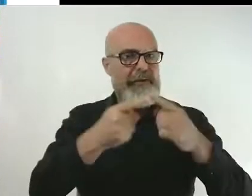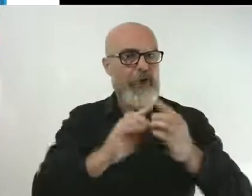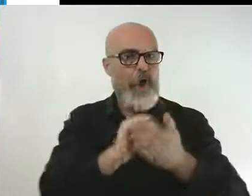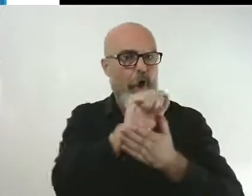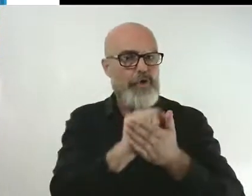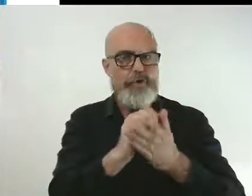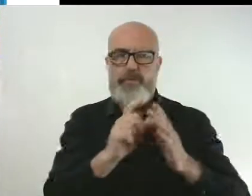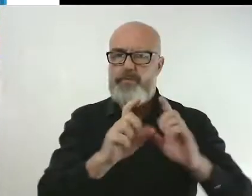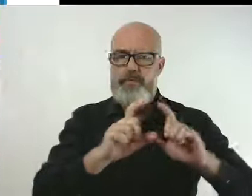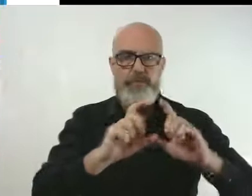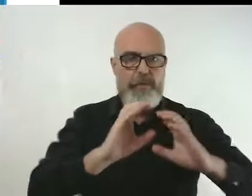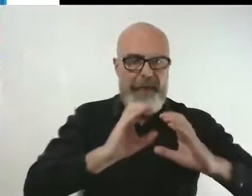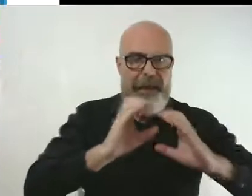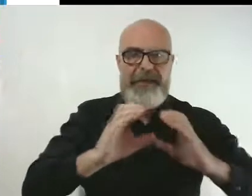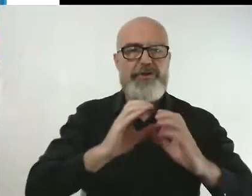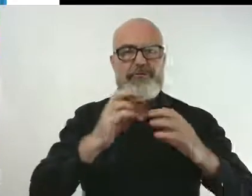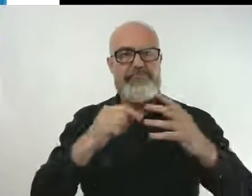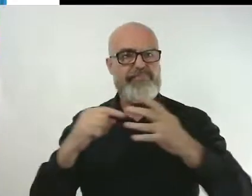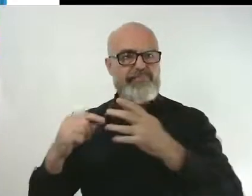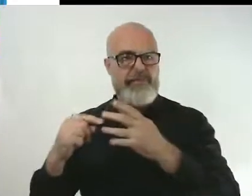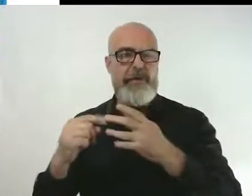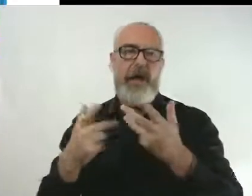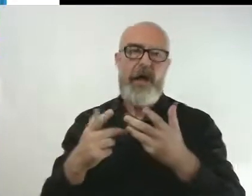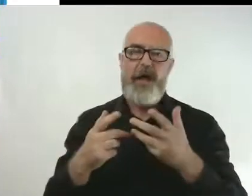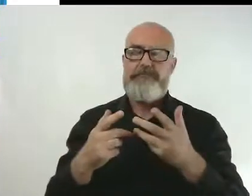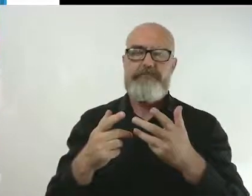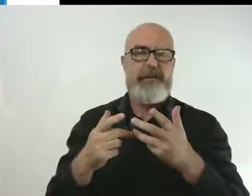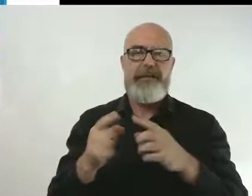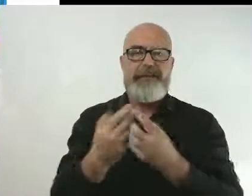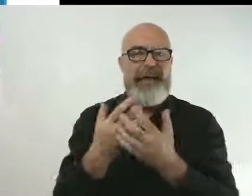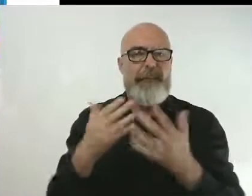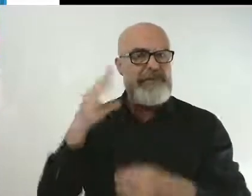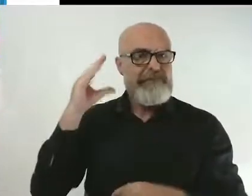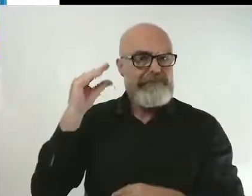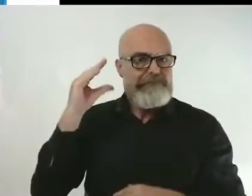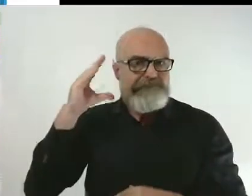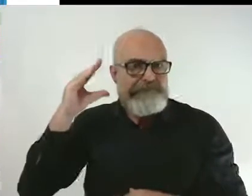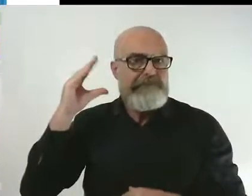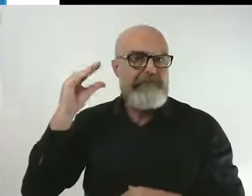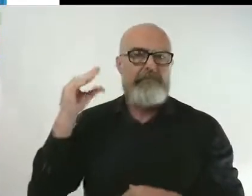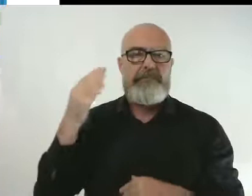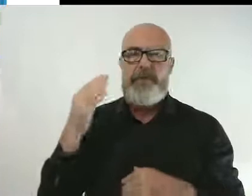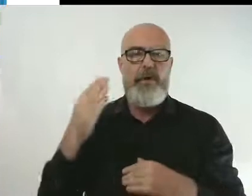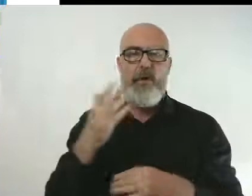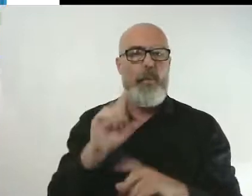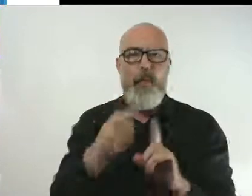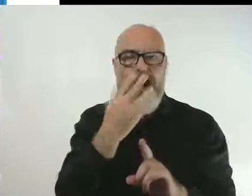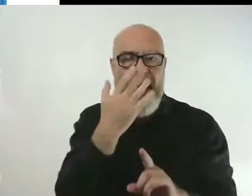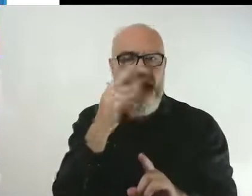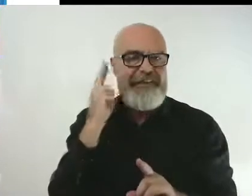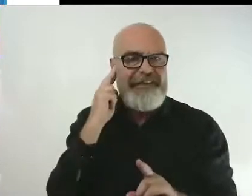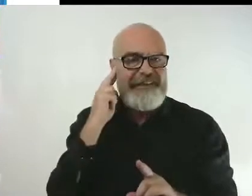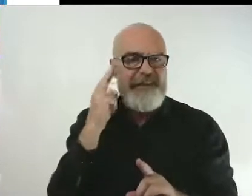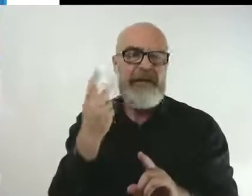with distinctly different cultural and communication characteristics. For example, regarding the degree of hearing